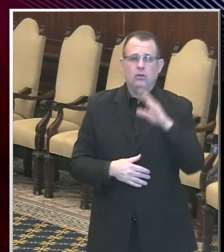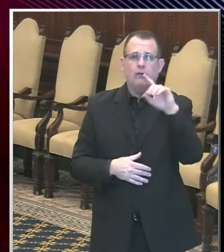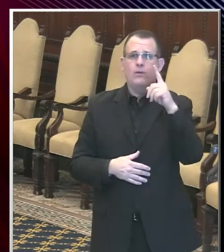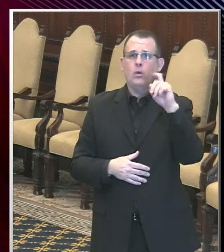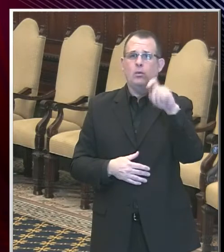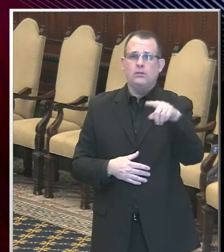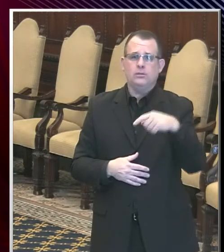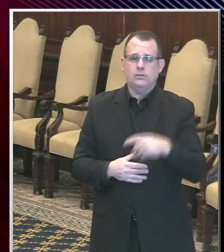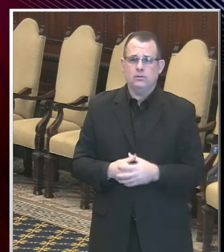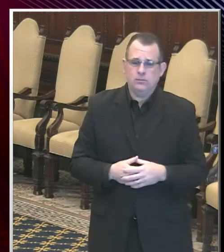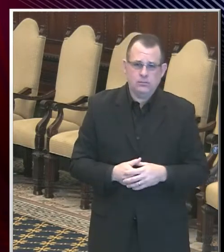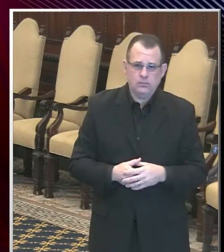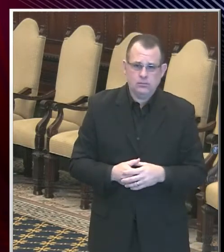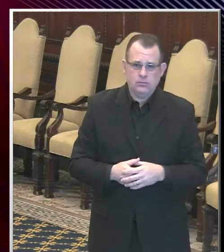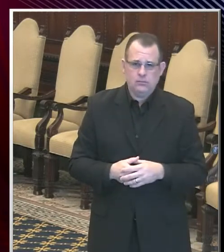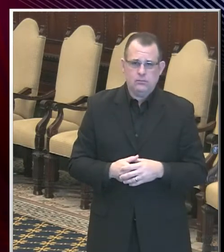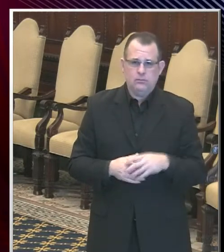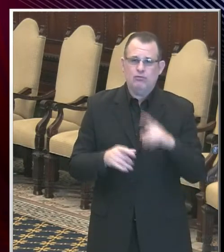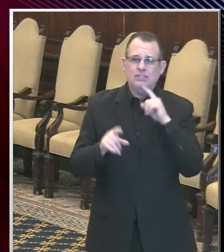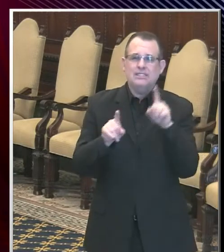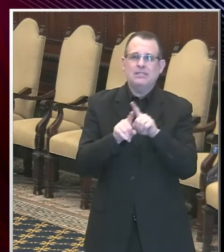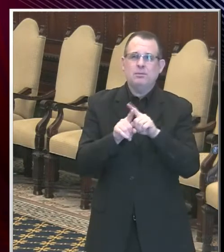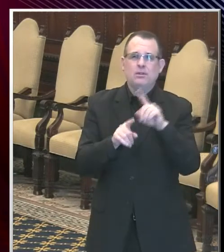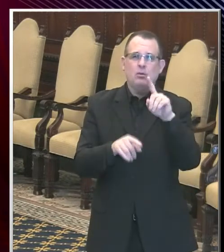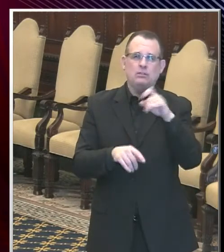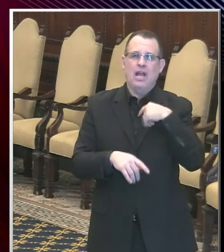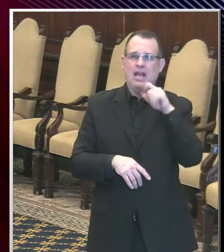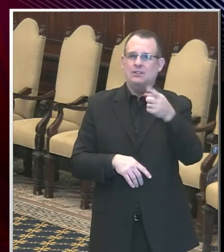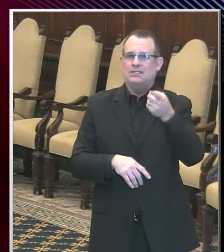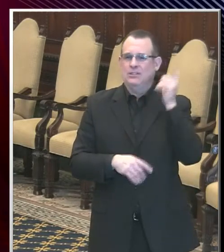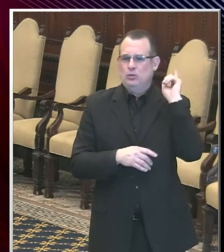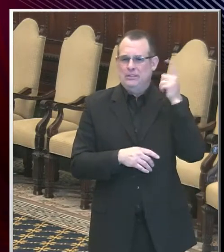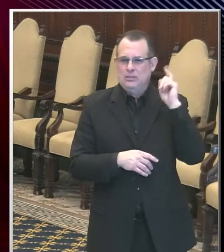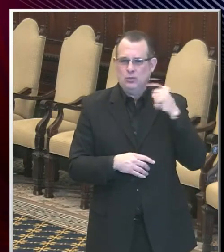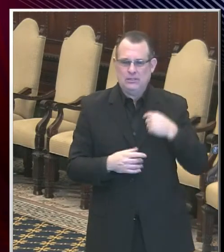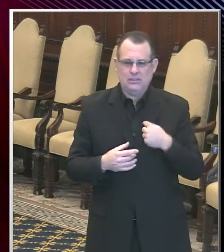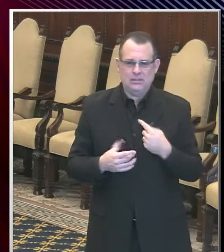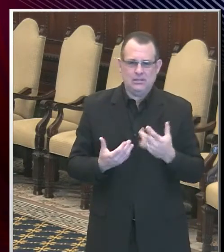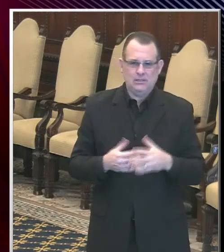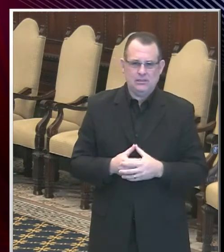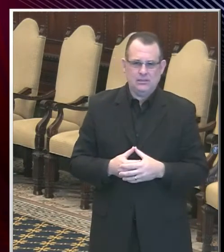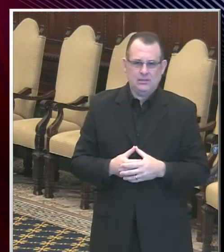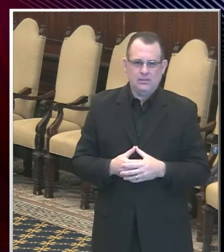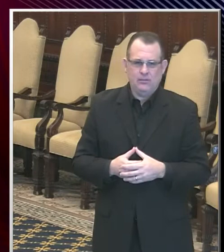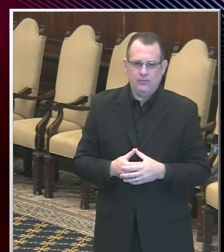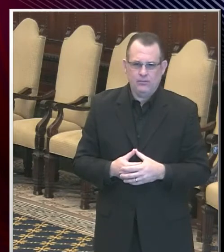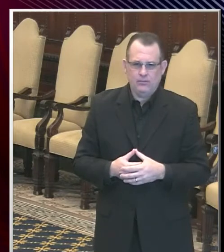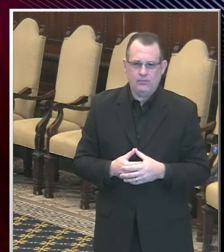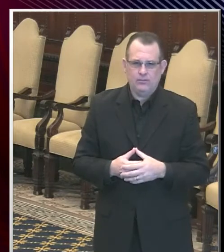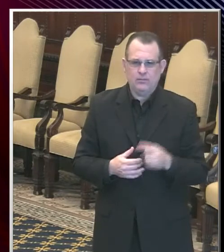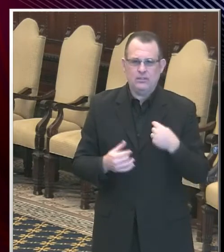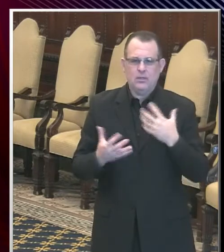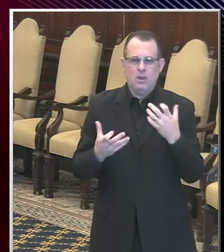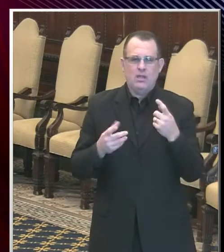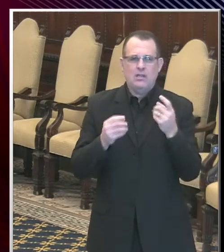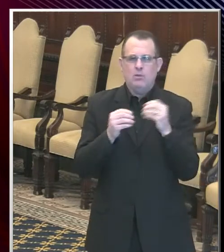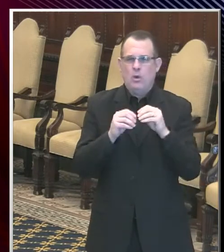similar question to I asked last week. I guess a couple of people contacted me and wanted more clarity. I was